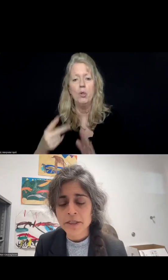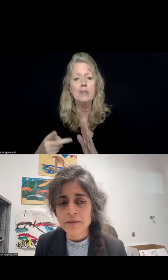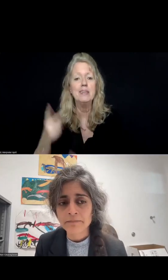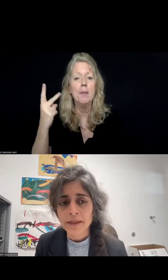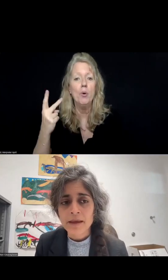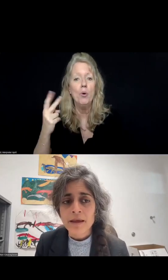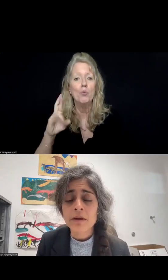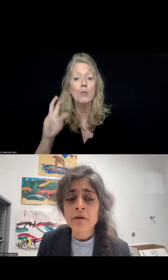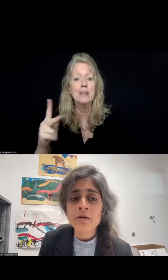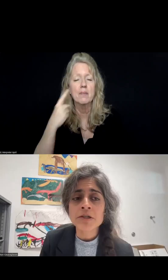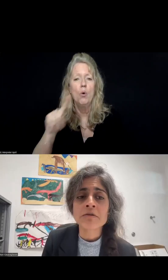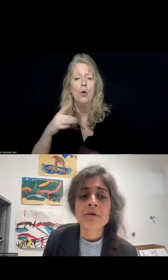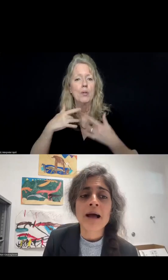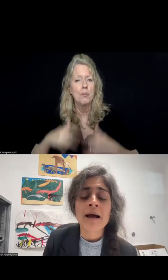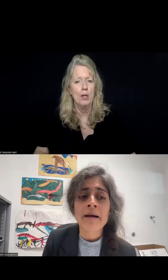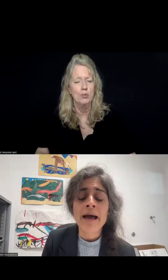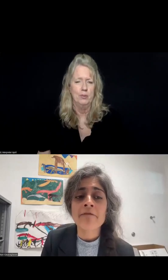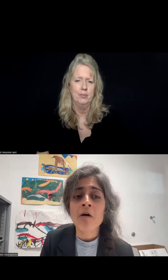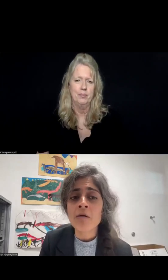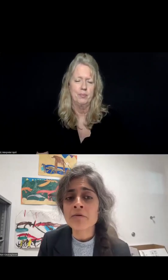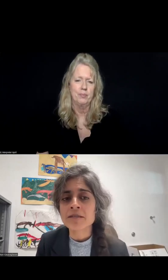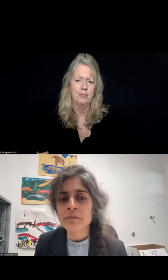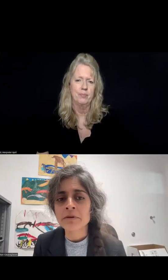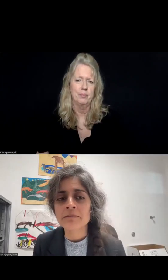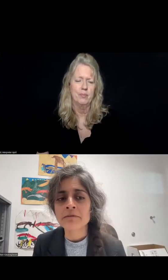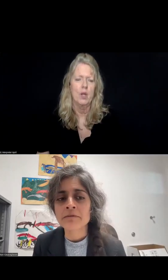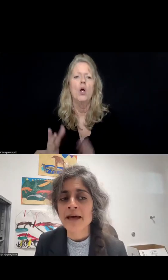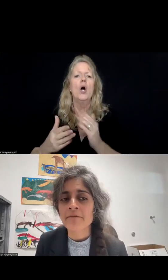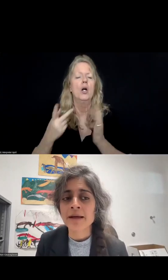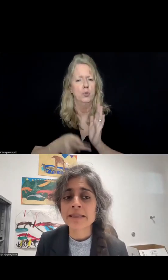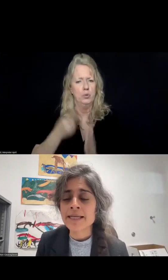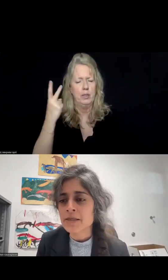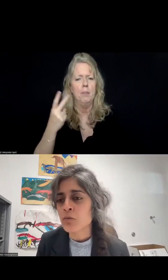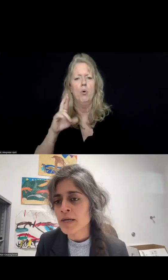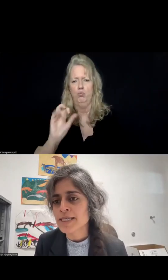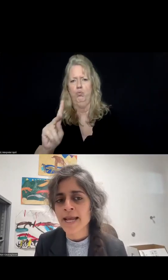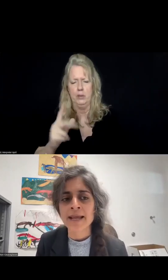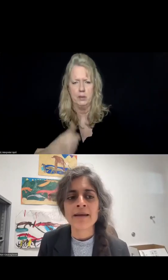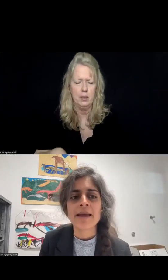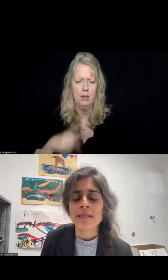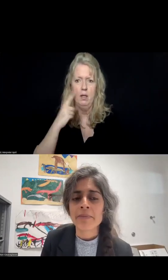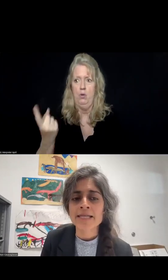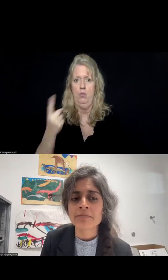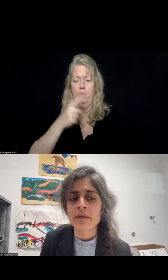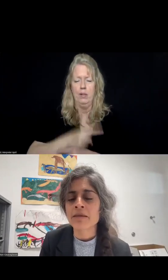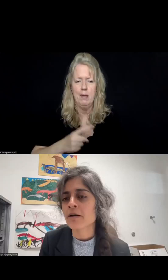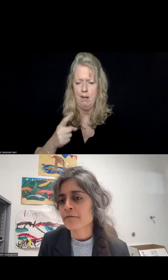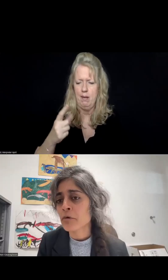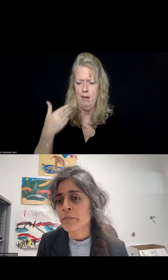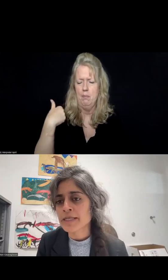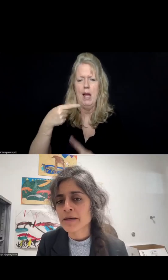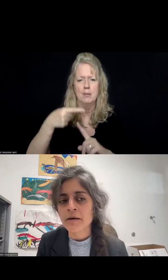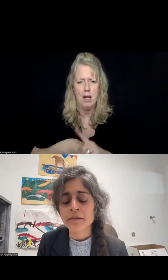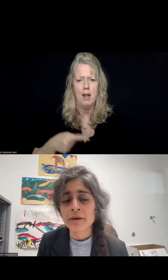of depression. They also have almost double the risk of having at least one day in the past month